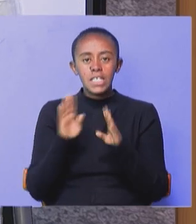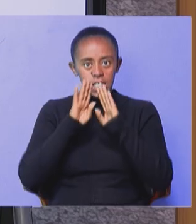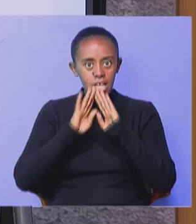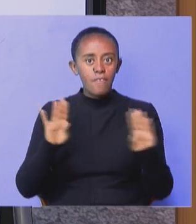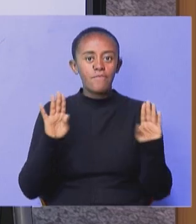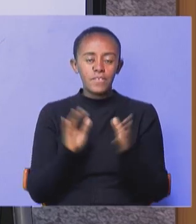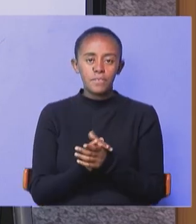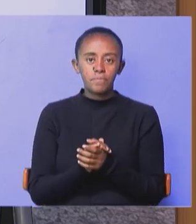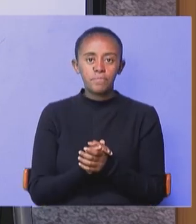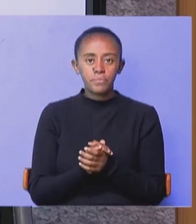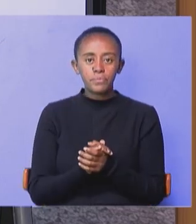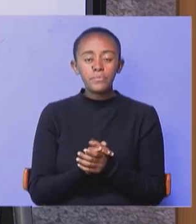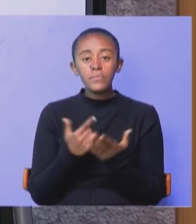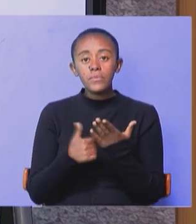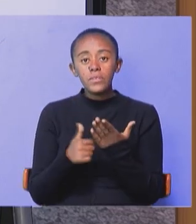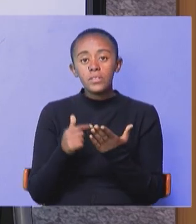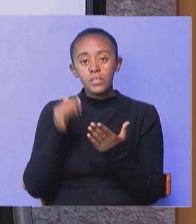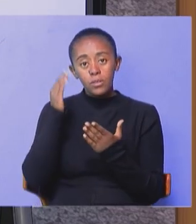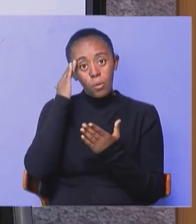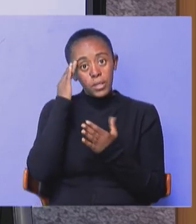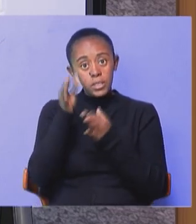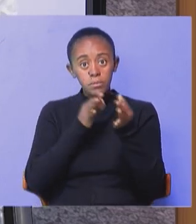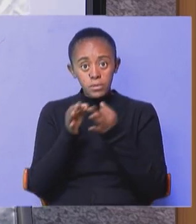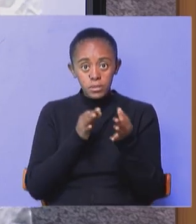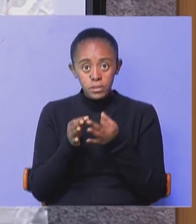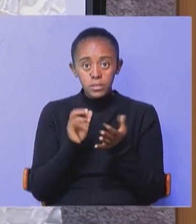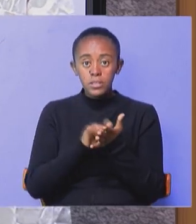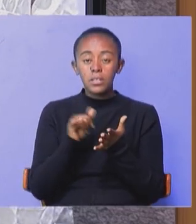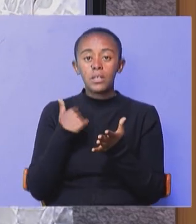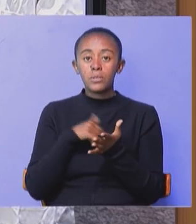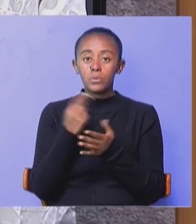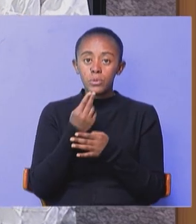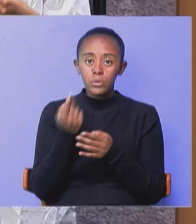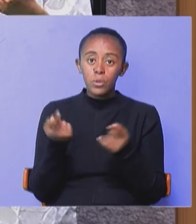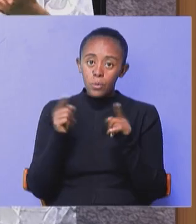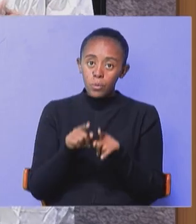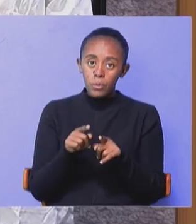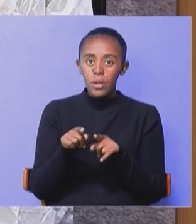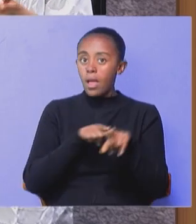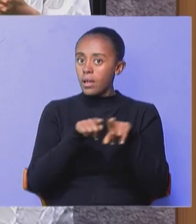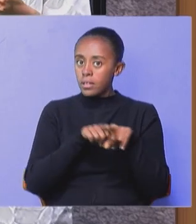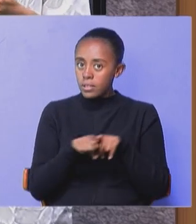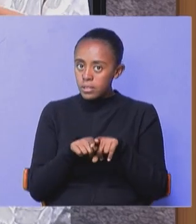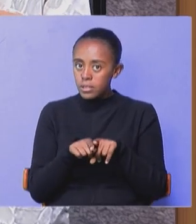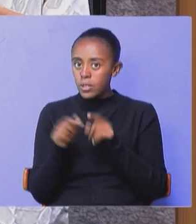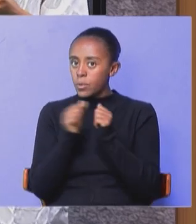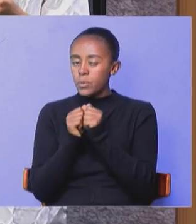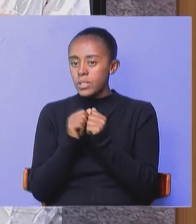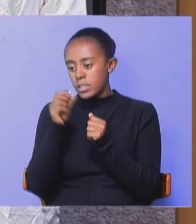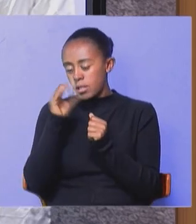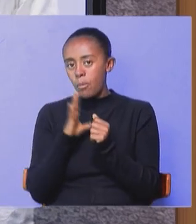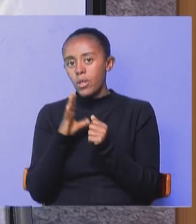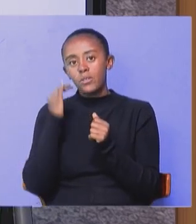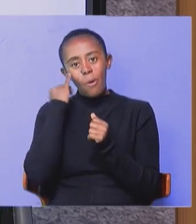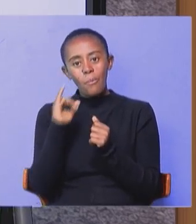So these common expressions are what? Expressions that we use when we are agreeing with someone's